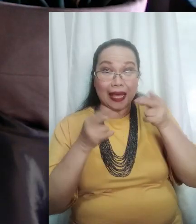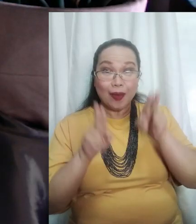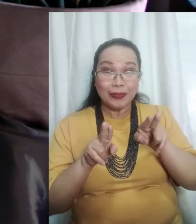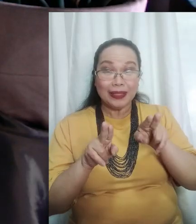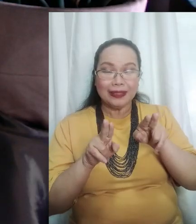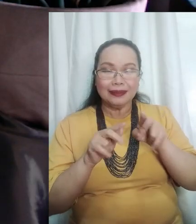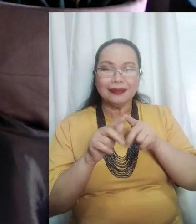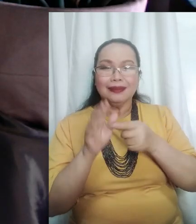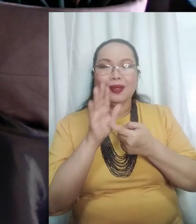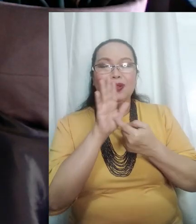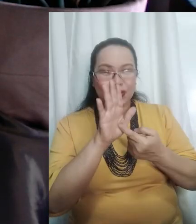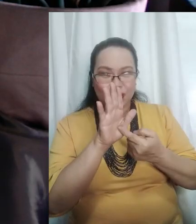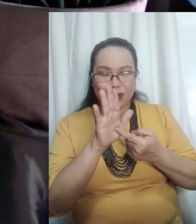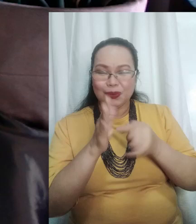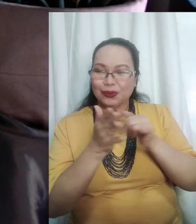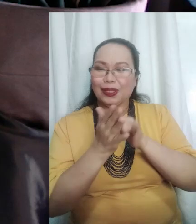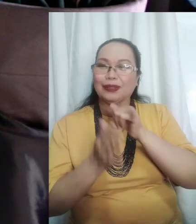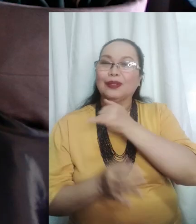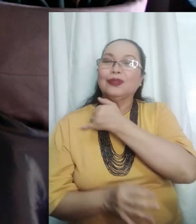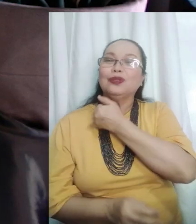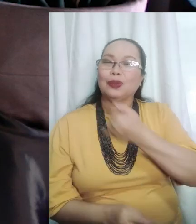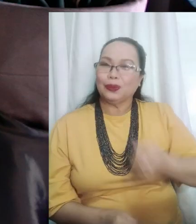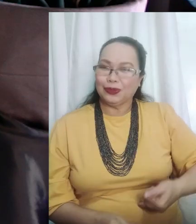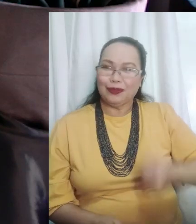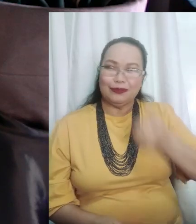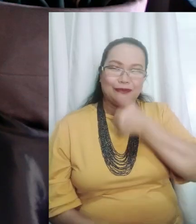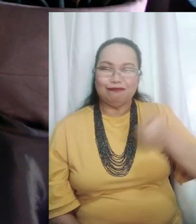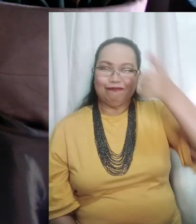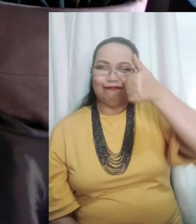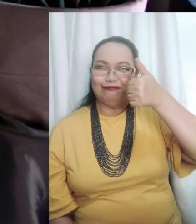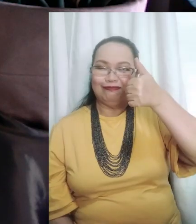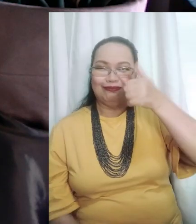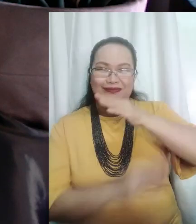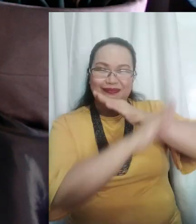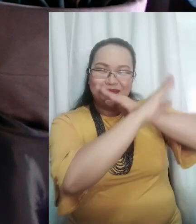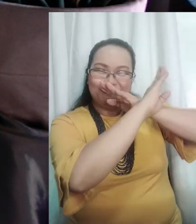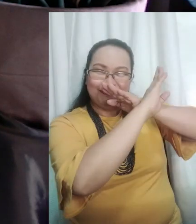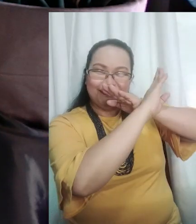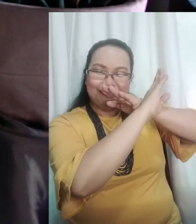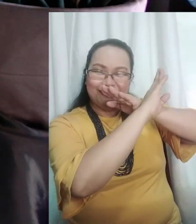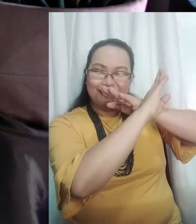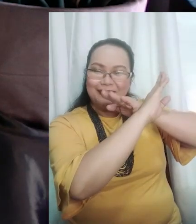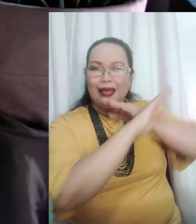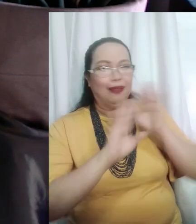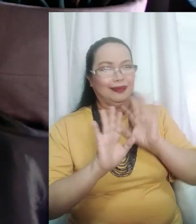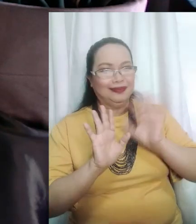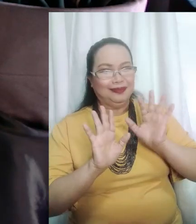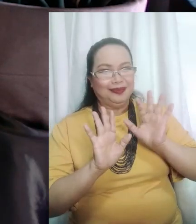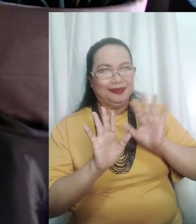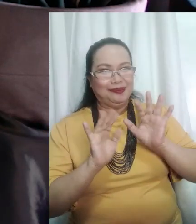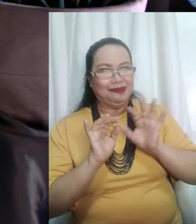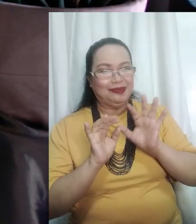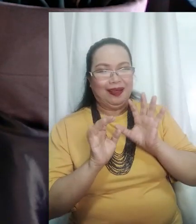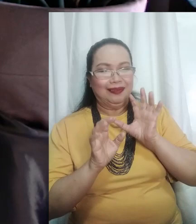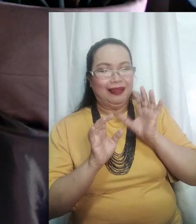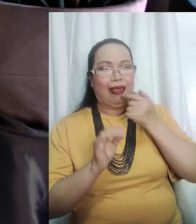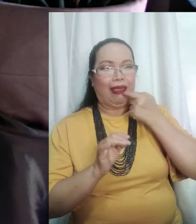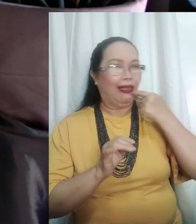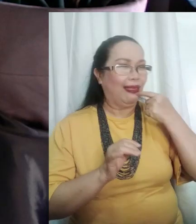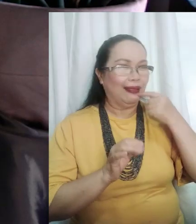situation showed that Joseph prevailed. Joseph prevailed. He would not budge